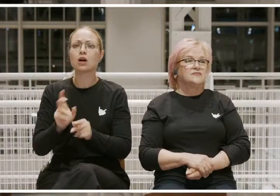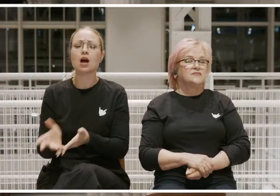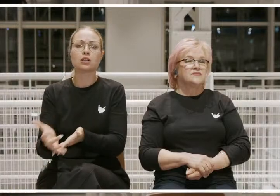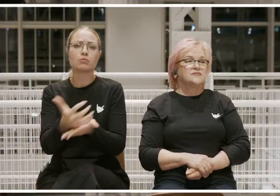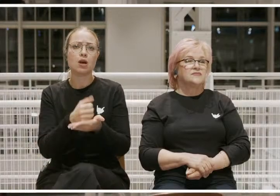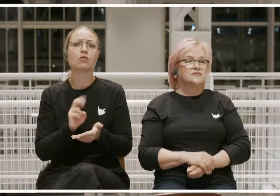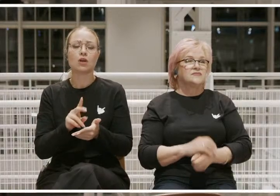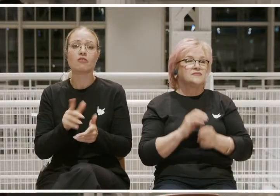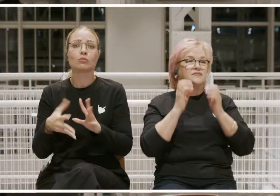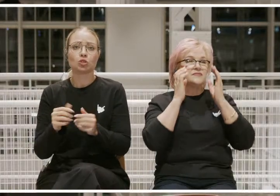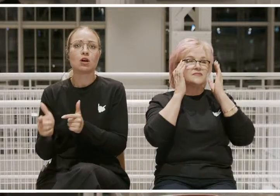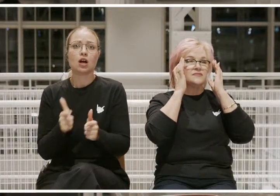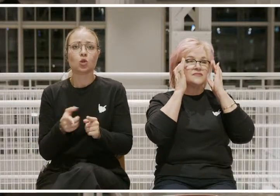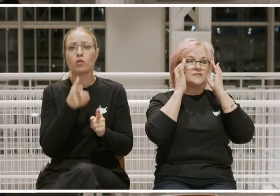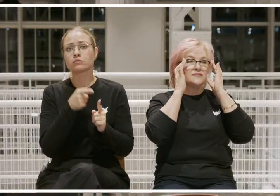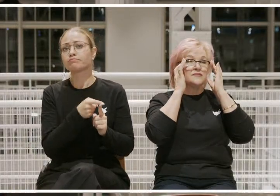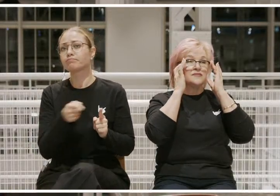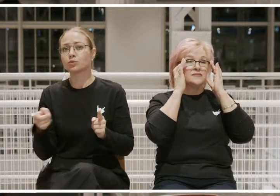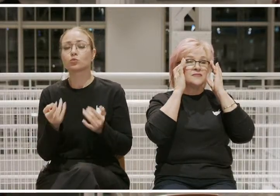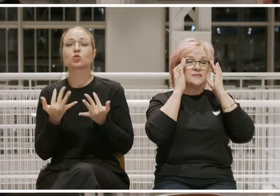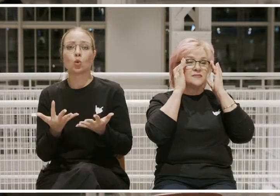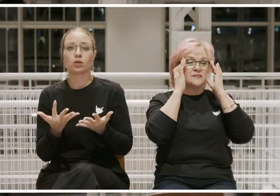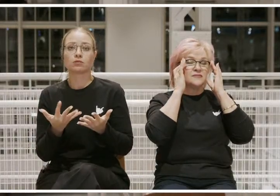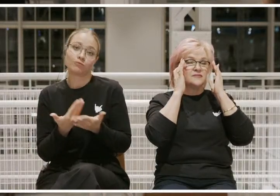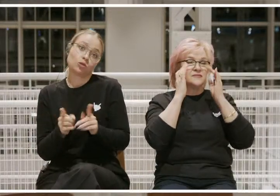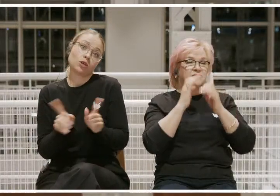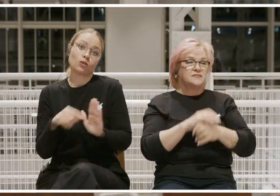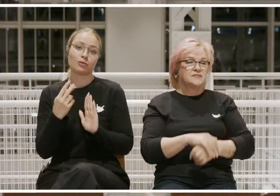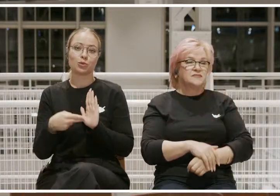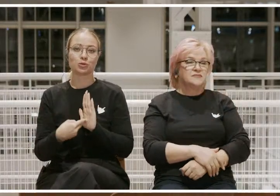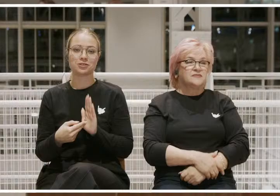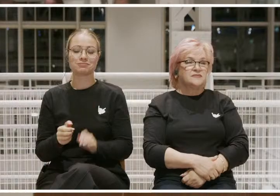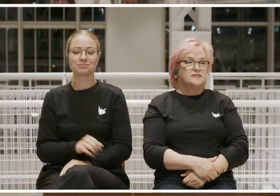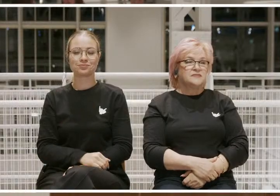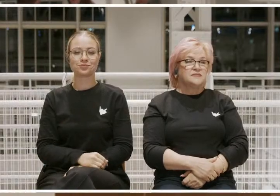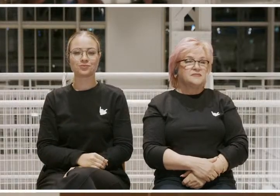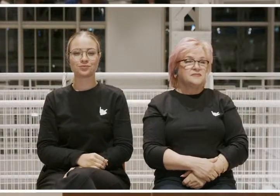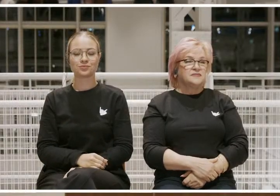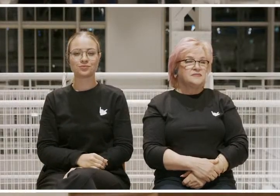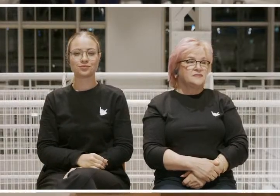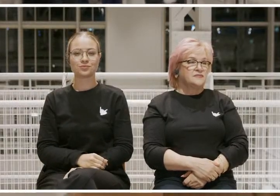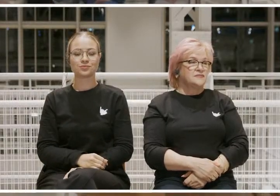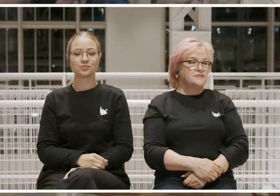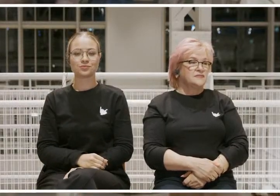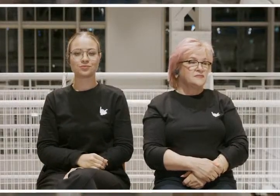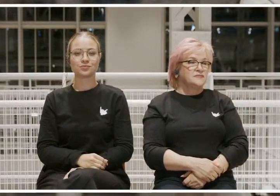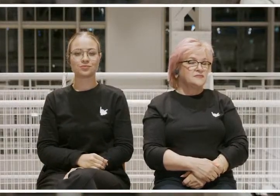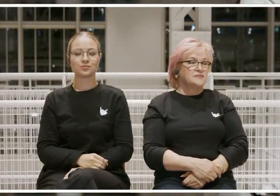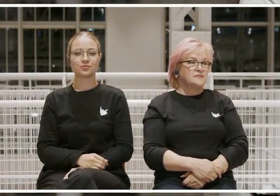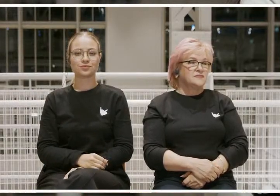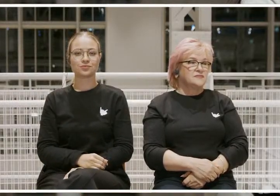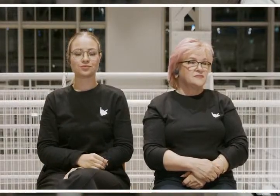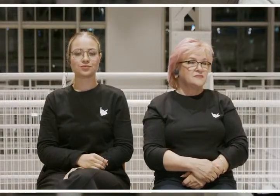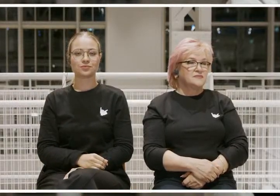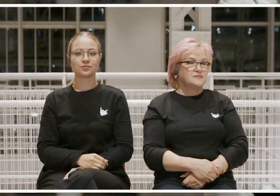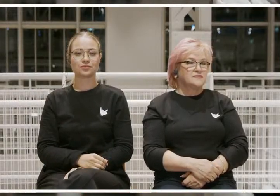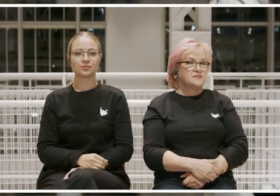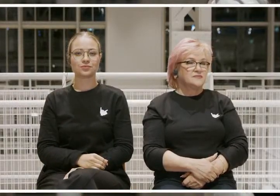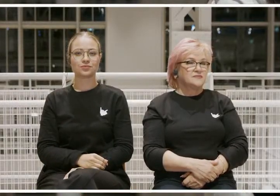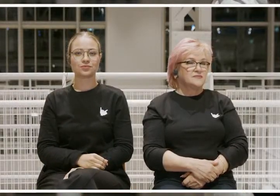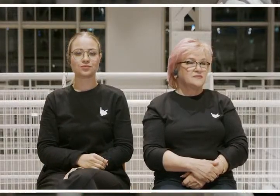enroll with them? How do you find them? And how do you prepare them? What kind of training do you give them? Thank